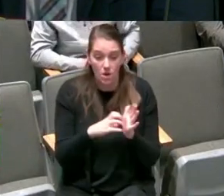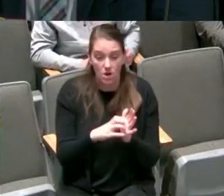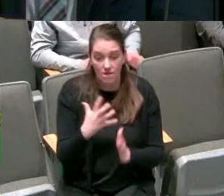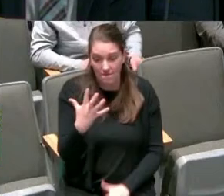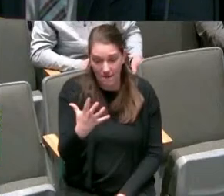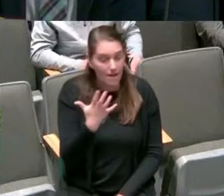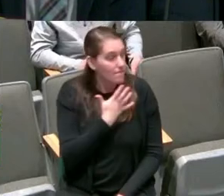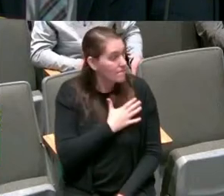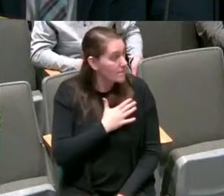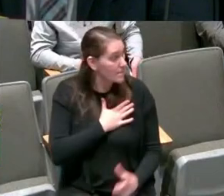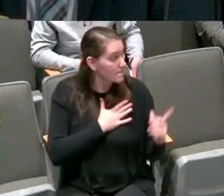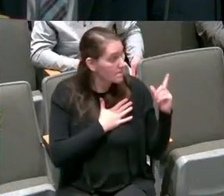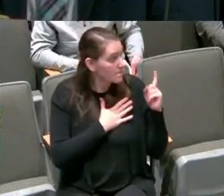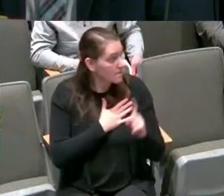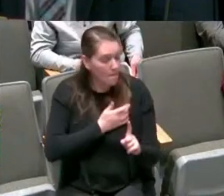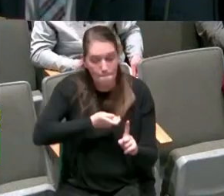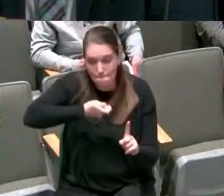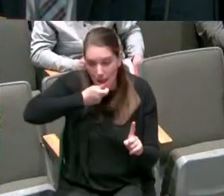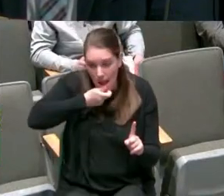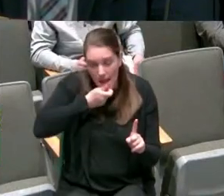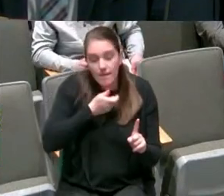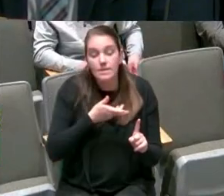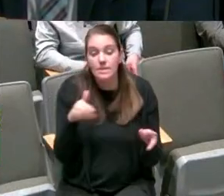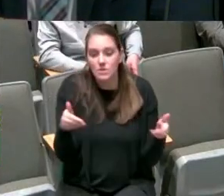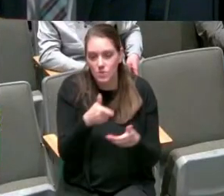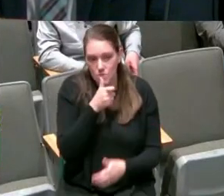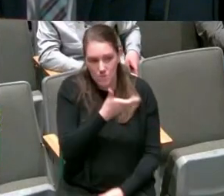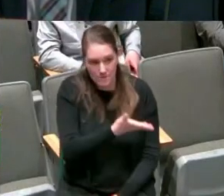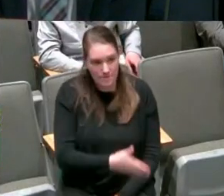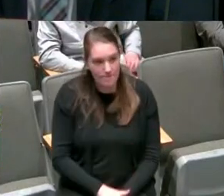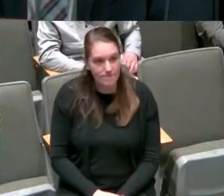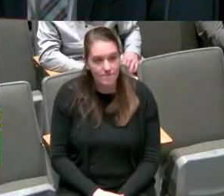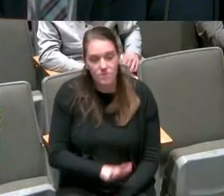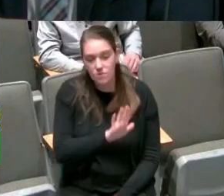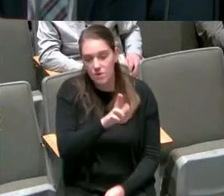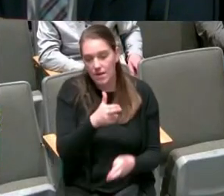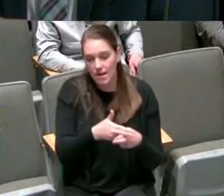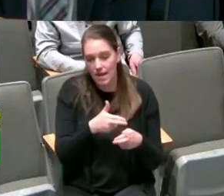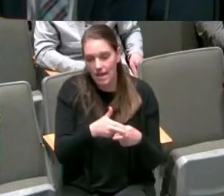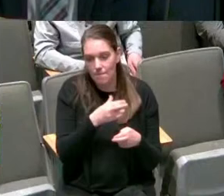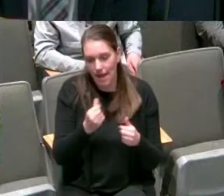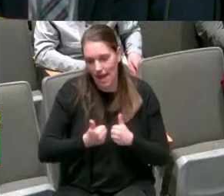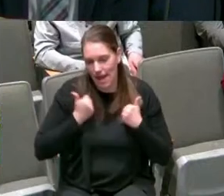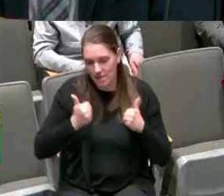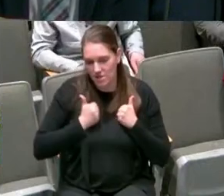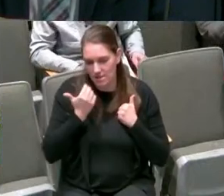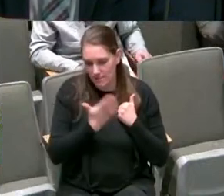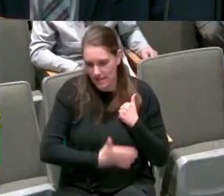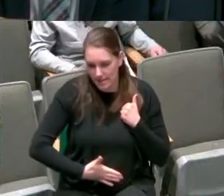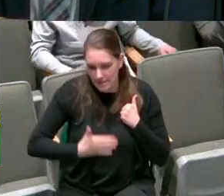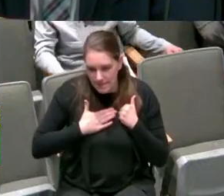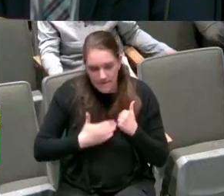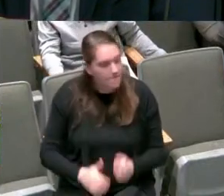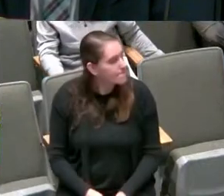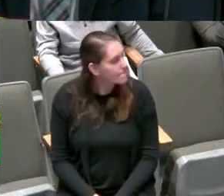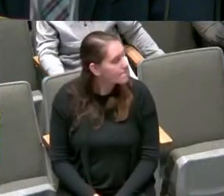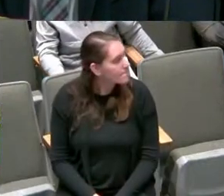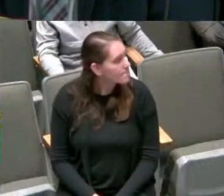approach the mic and please introduce yourself your name and your address please